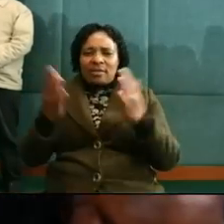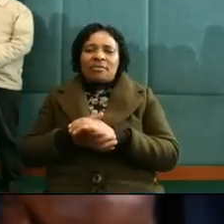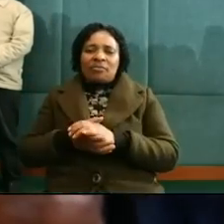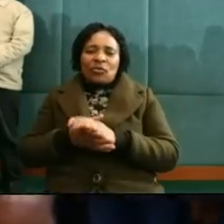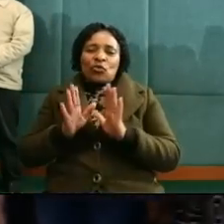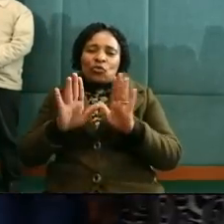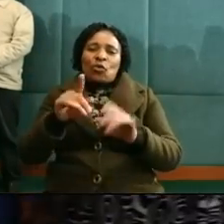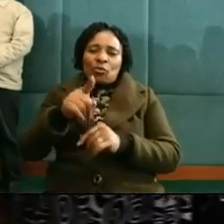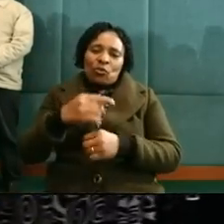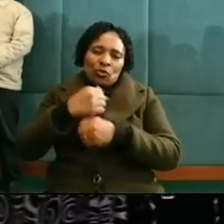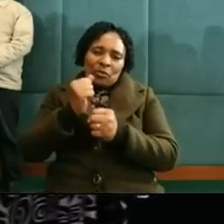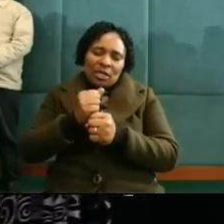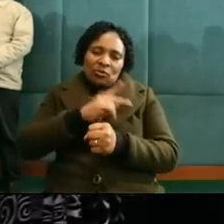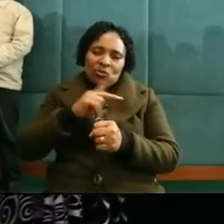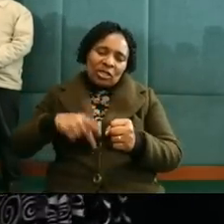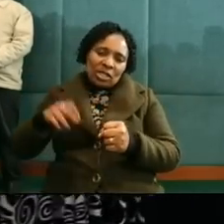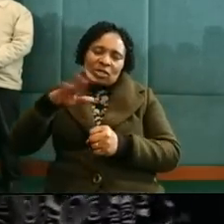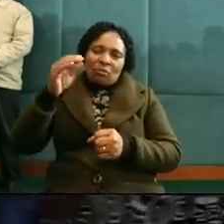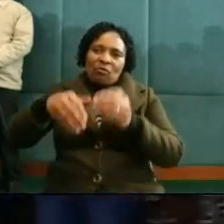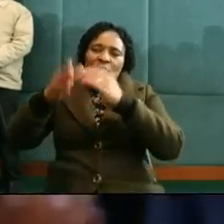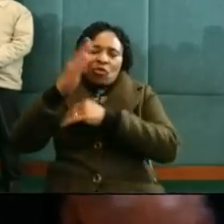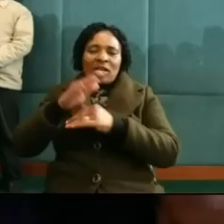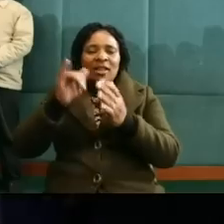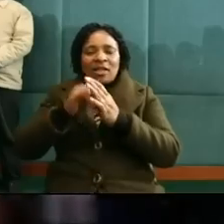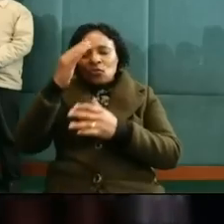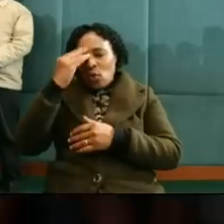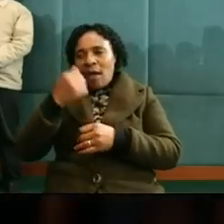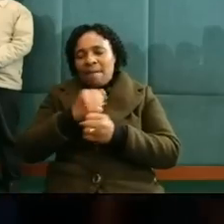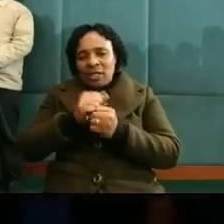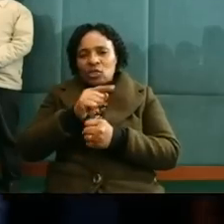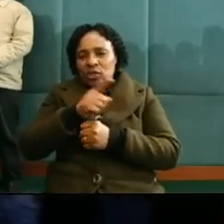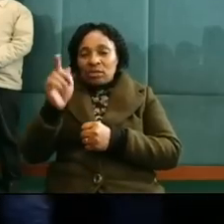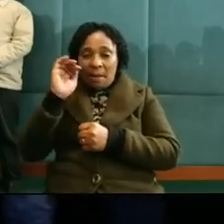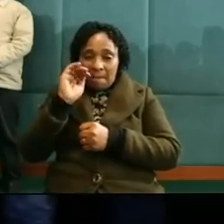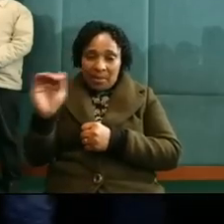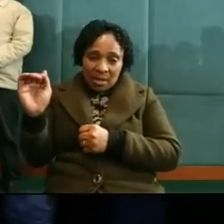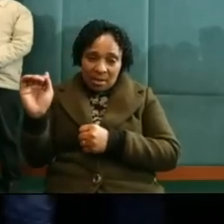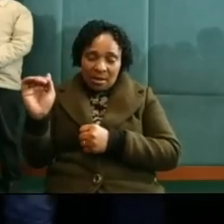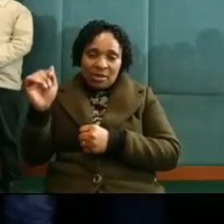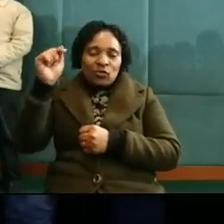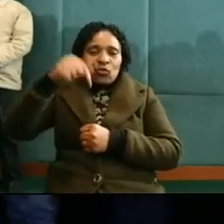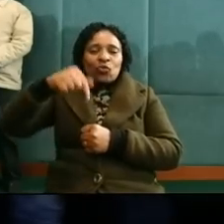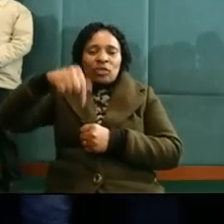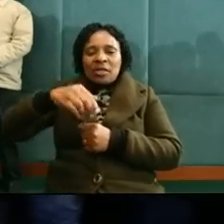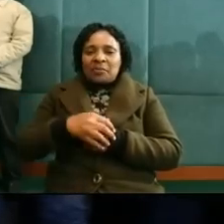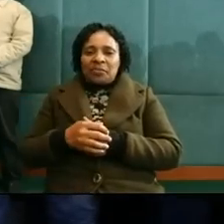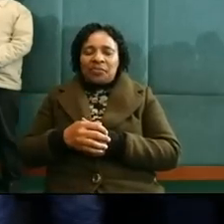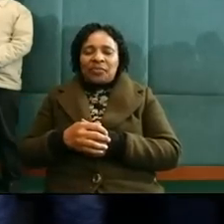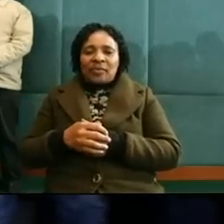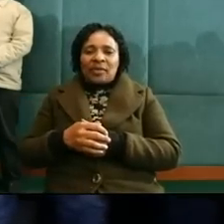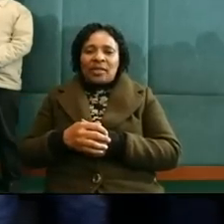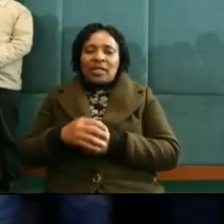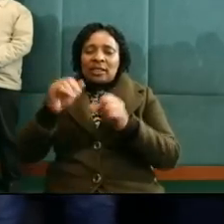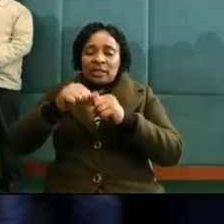to stop you from making it to the kingdom of God. That is why I'm making this appeal today on this penultimate